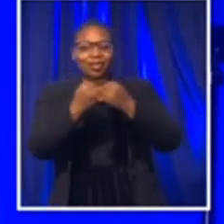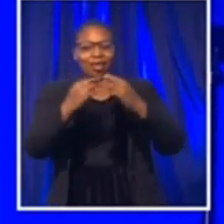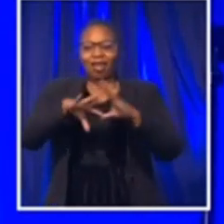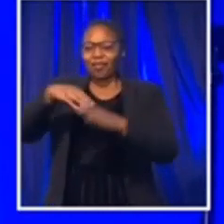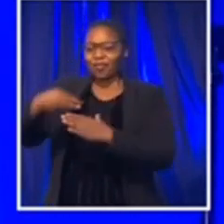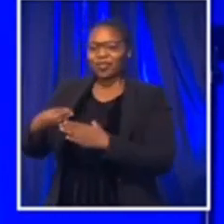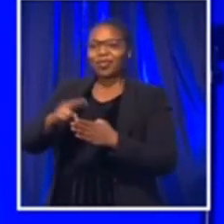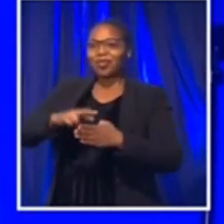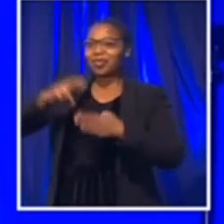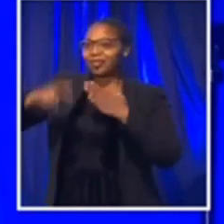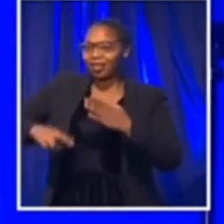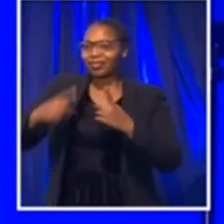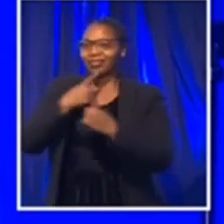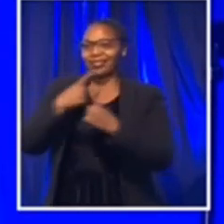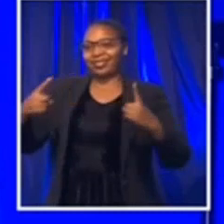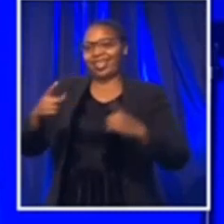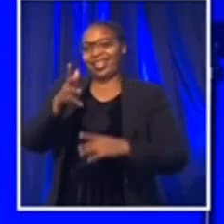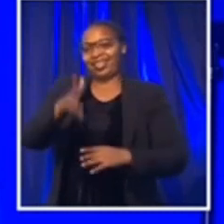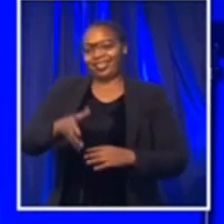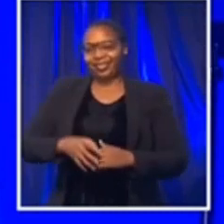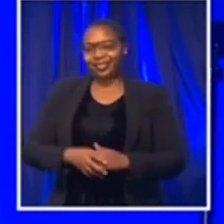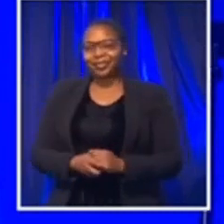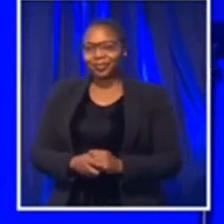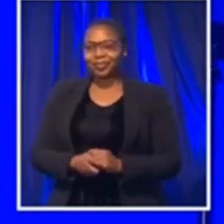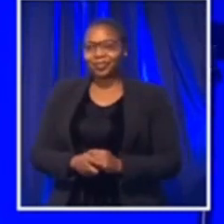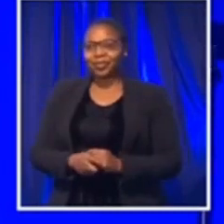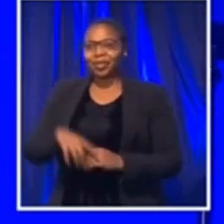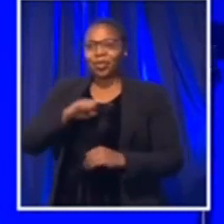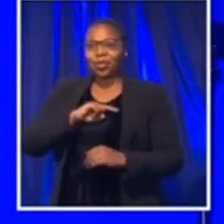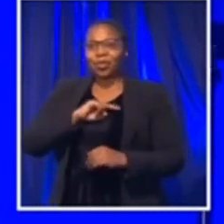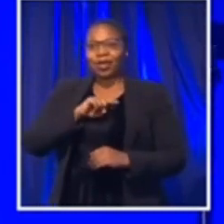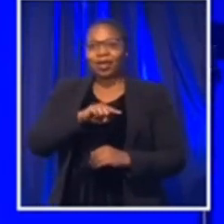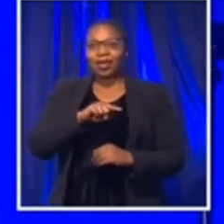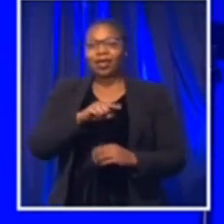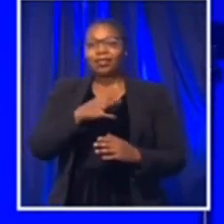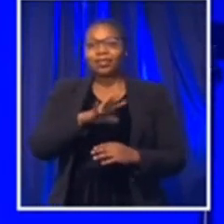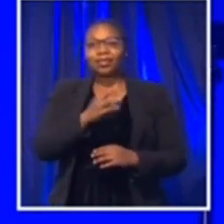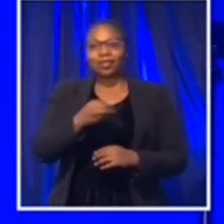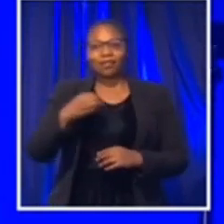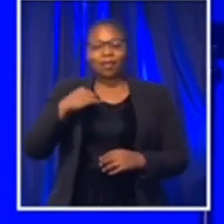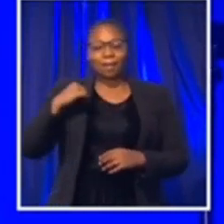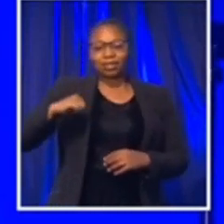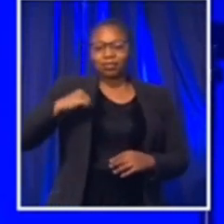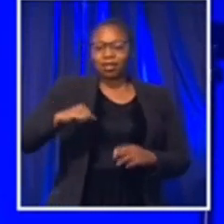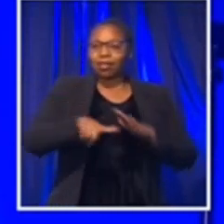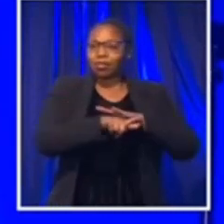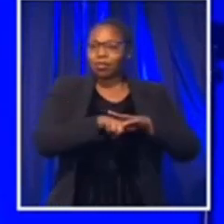these elections. In terms of the 213 municipalities